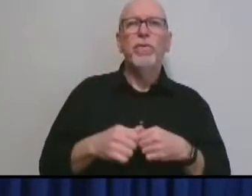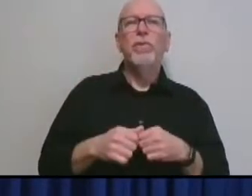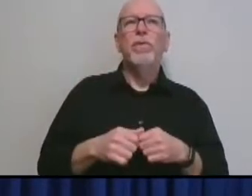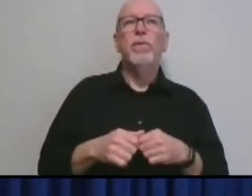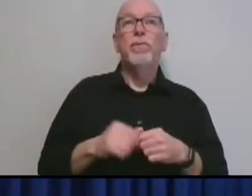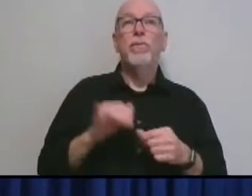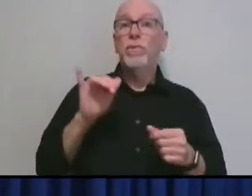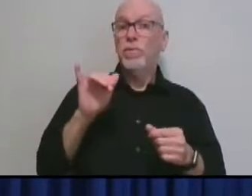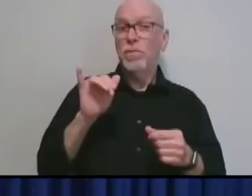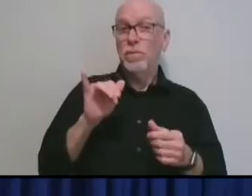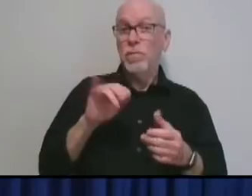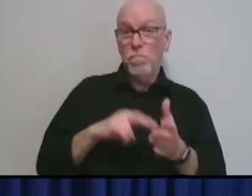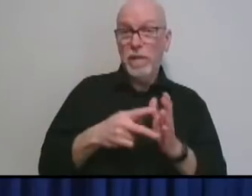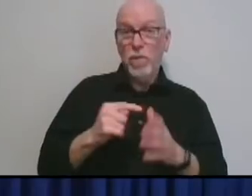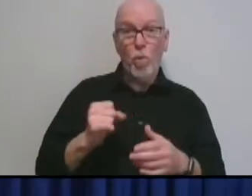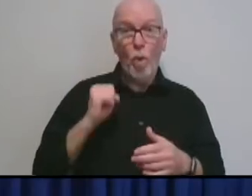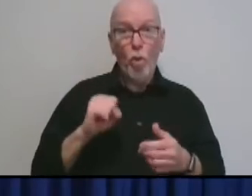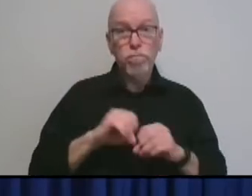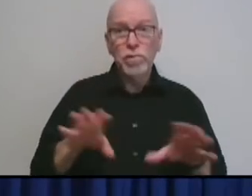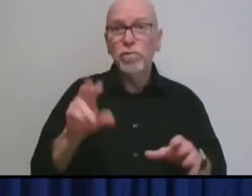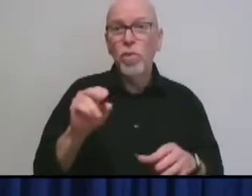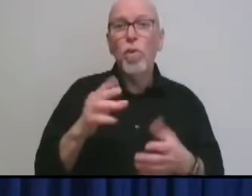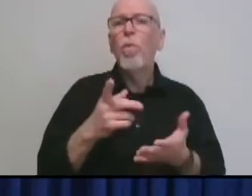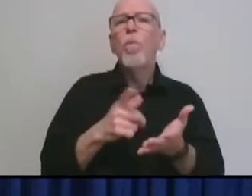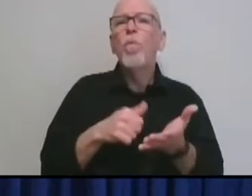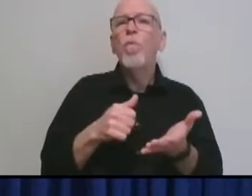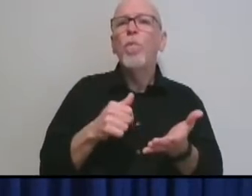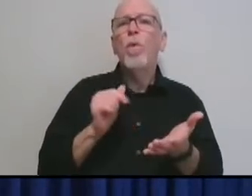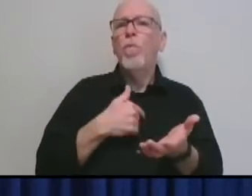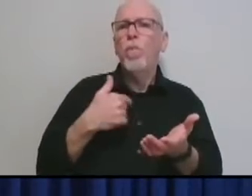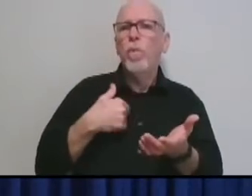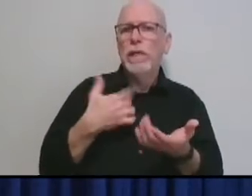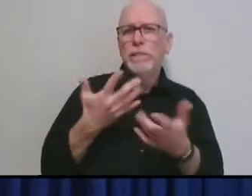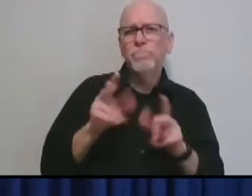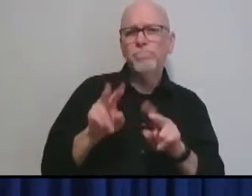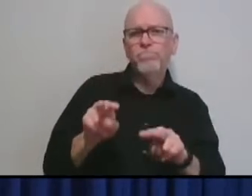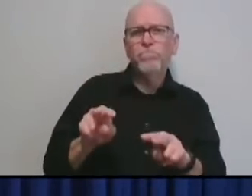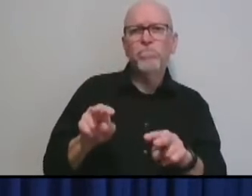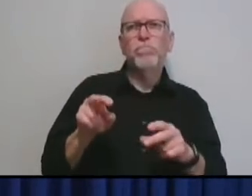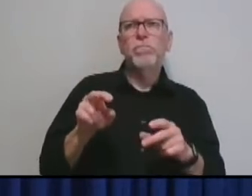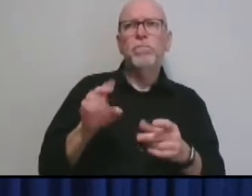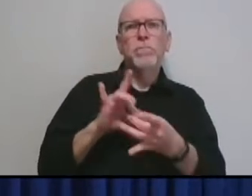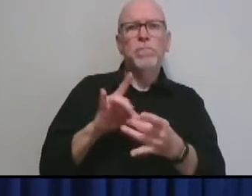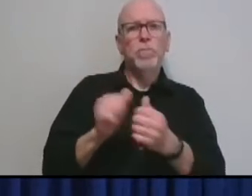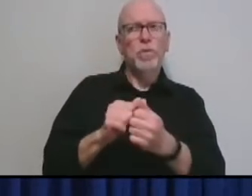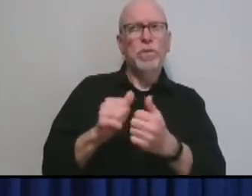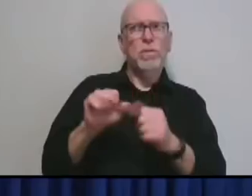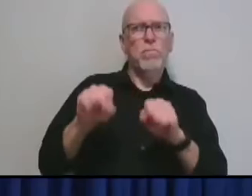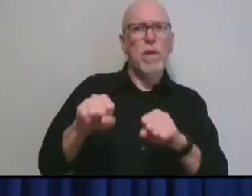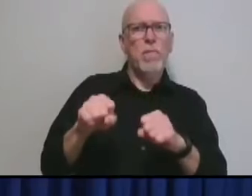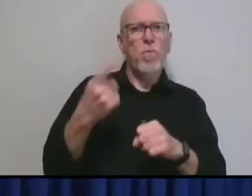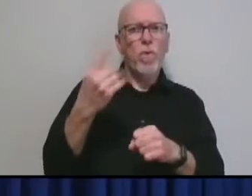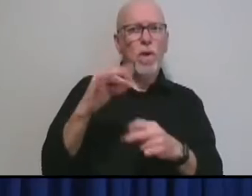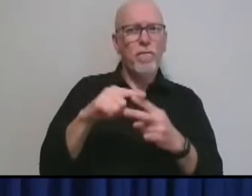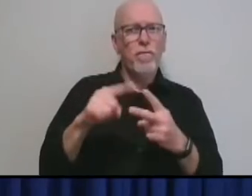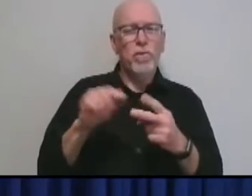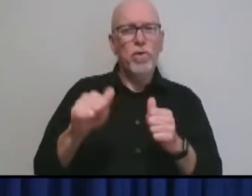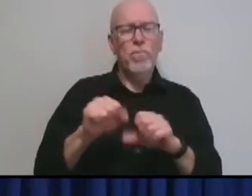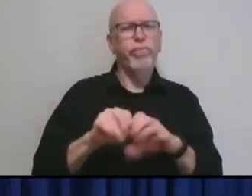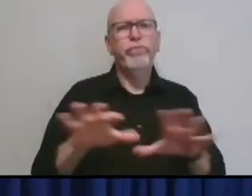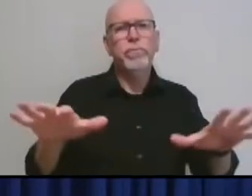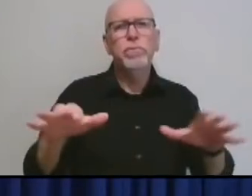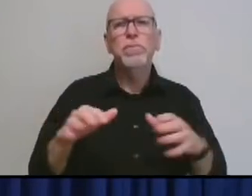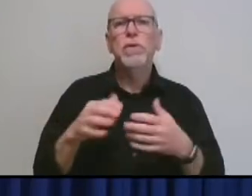mean it won't, but I guess that's my question. What are we watching for in terms of signs that one of those could catch fire? And what will